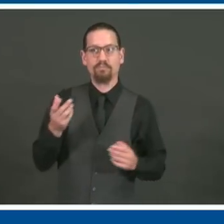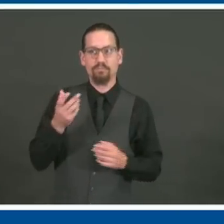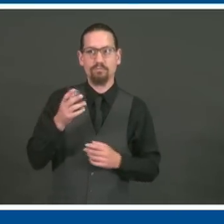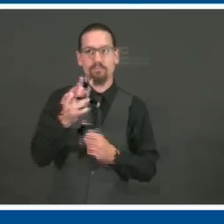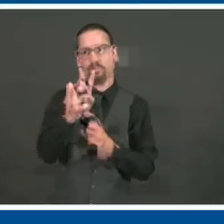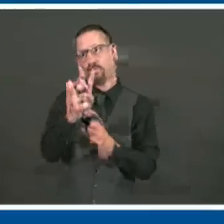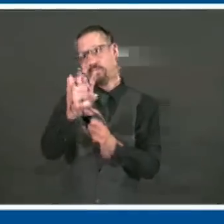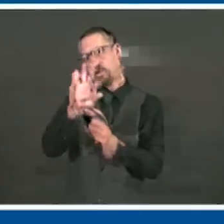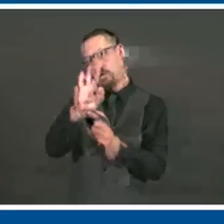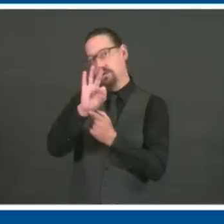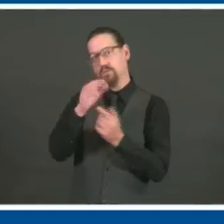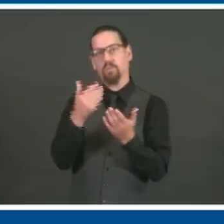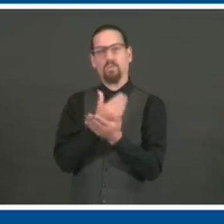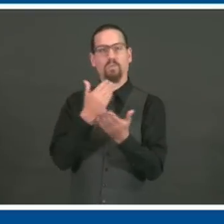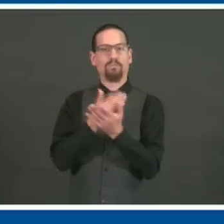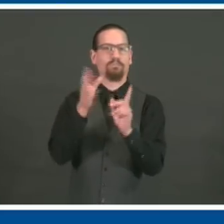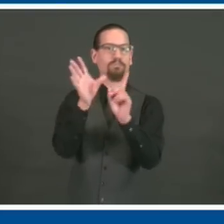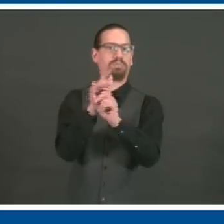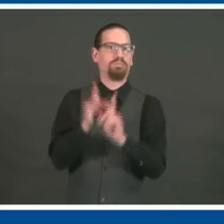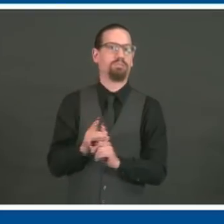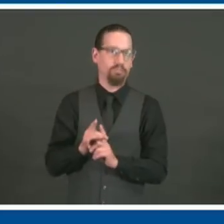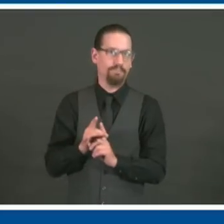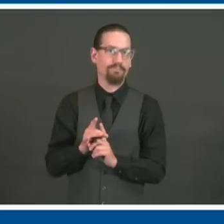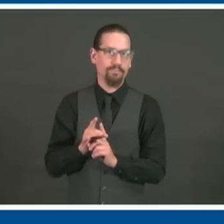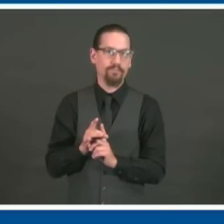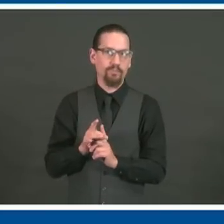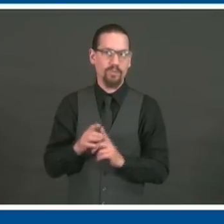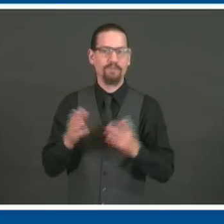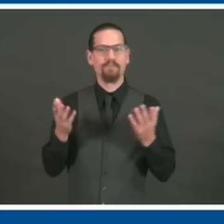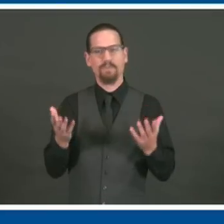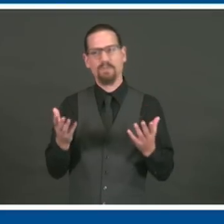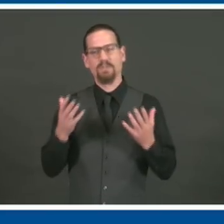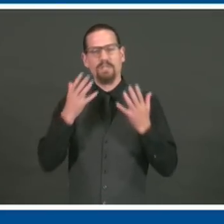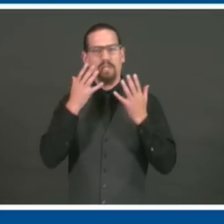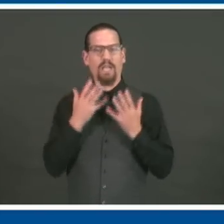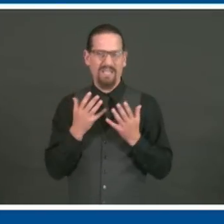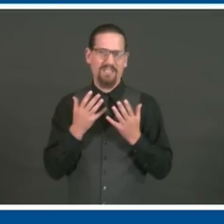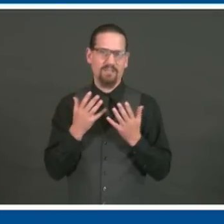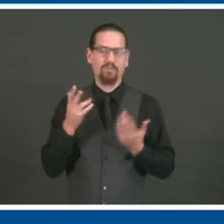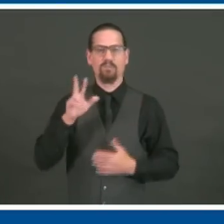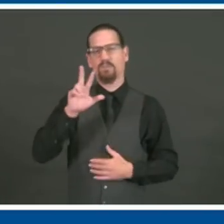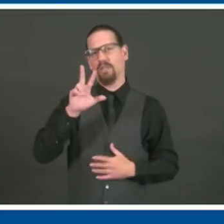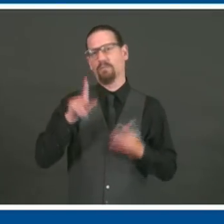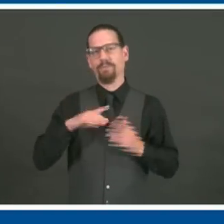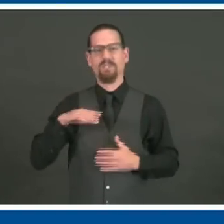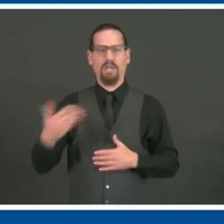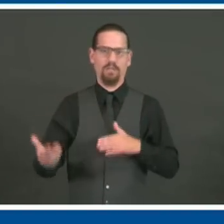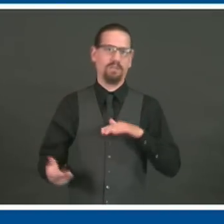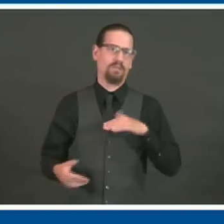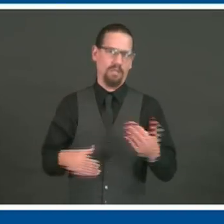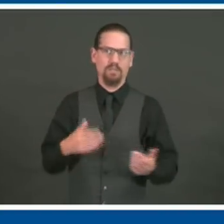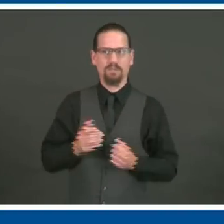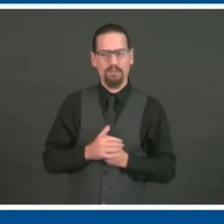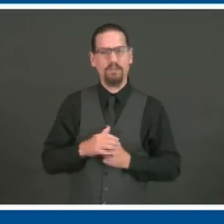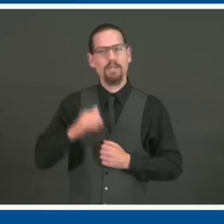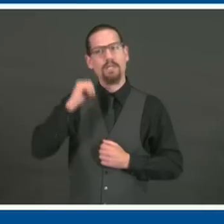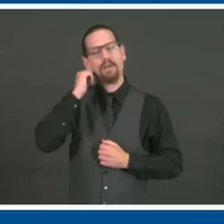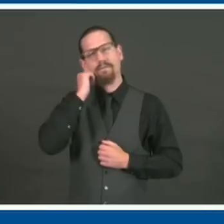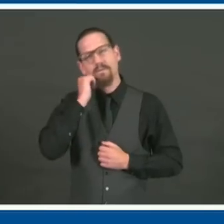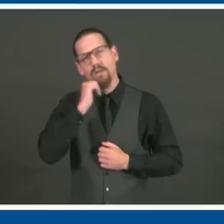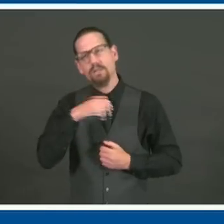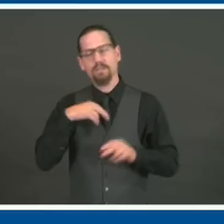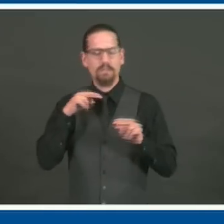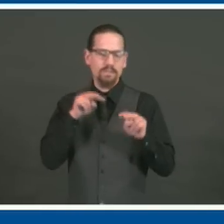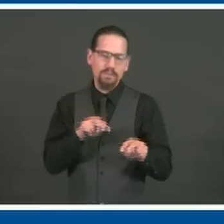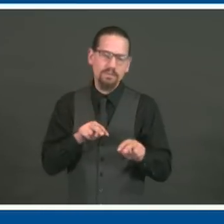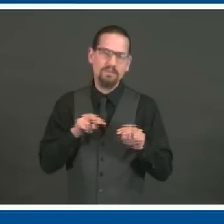new cases, and very sadly, another 3 deaths. Continue to lose people every single day to